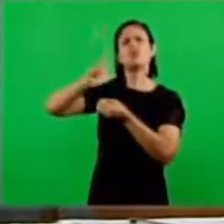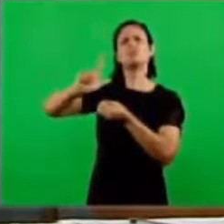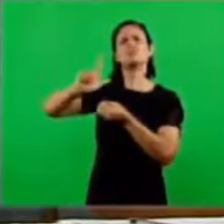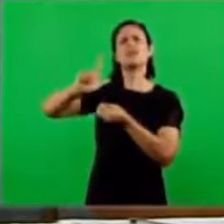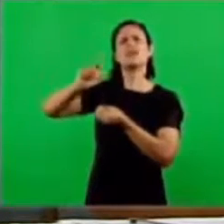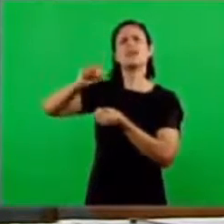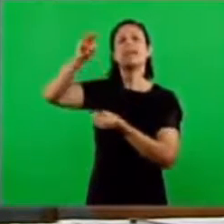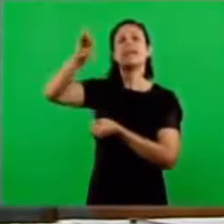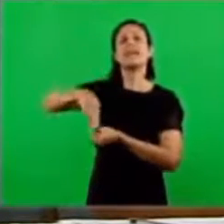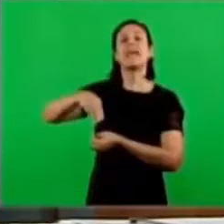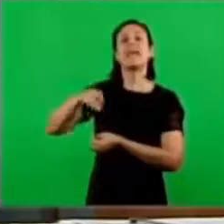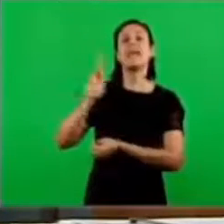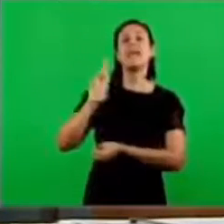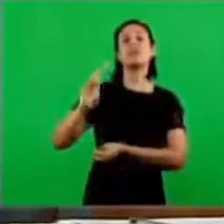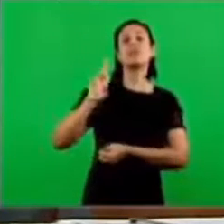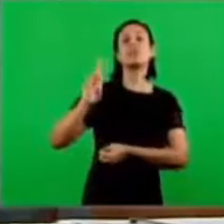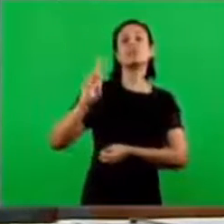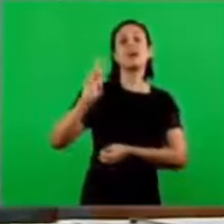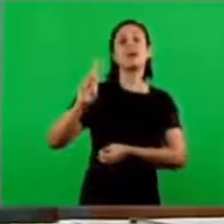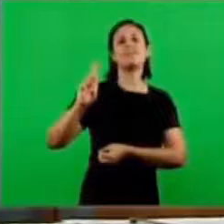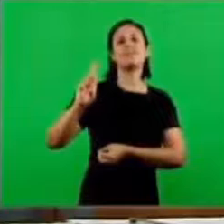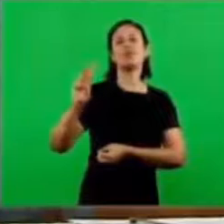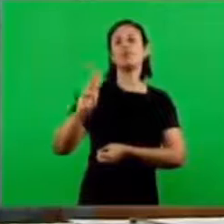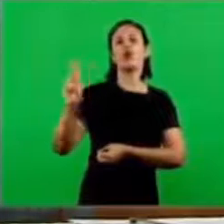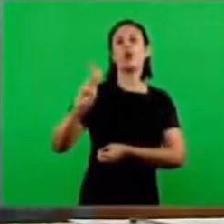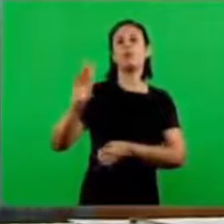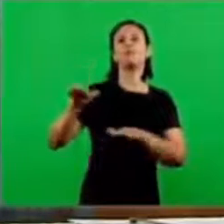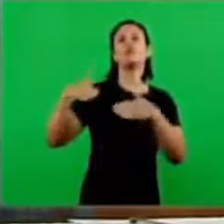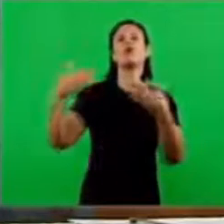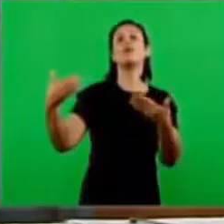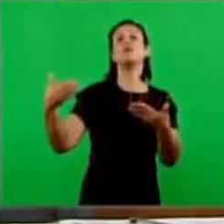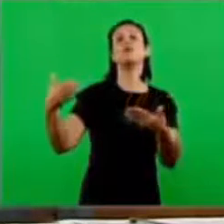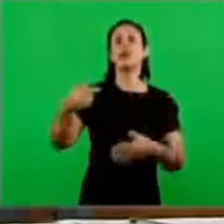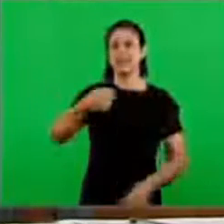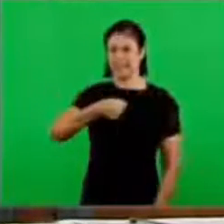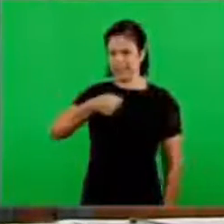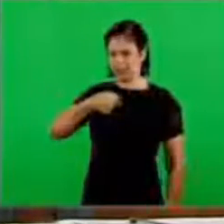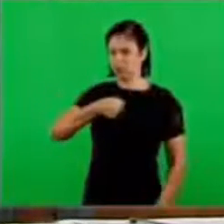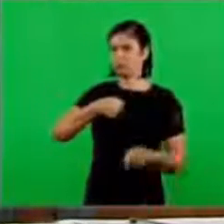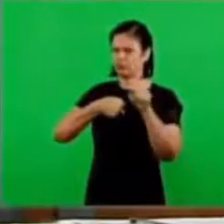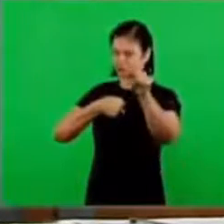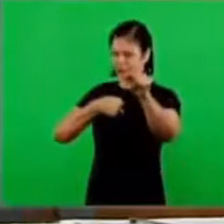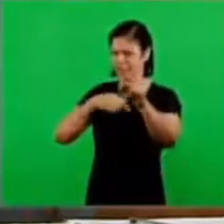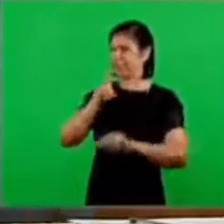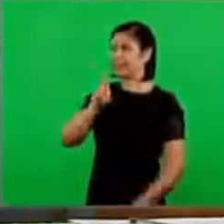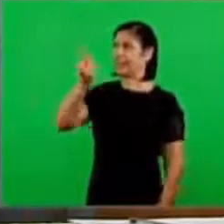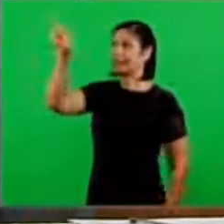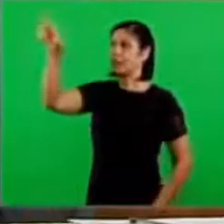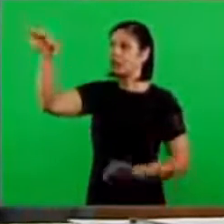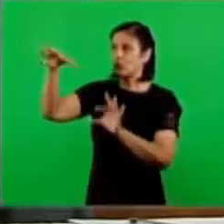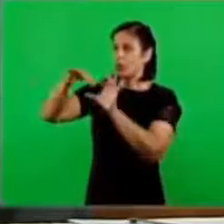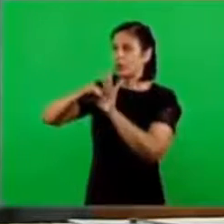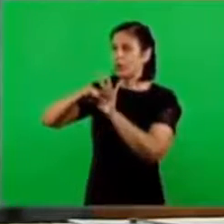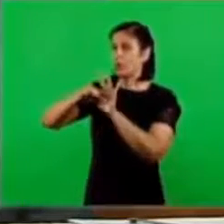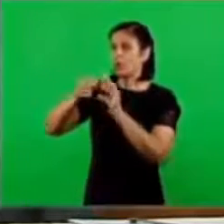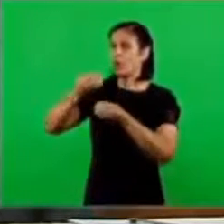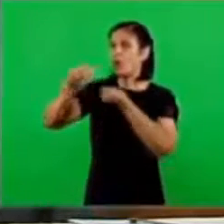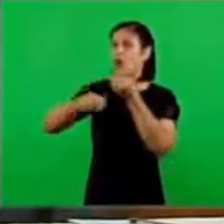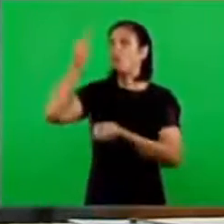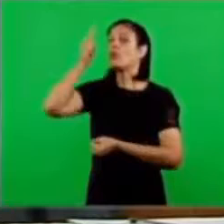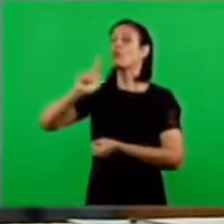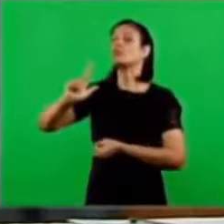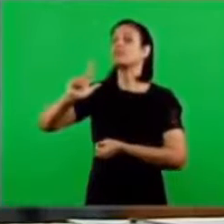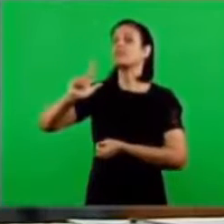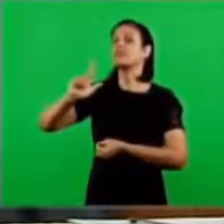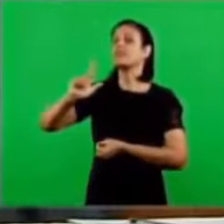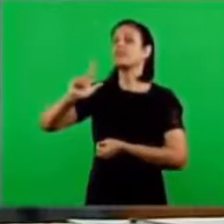the unification to establish this fellowship with God? What is the agent of unification that establishes